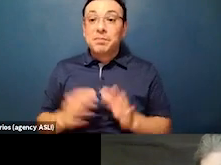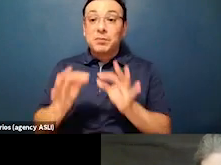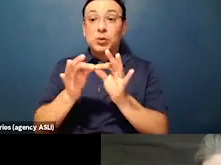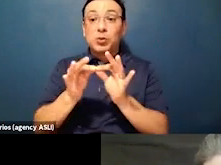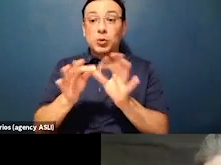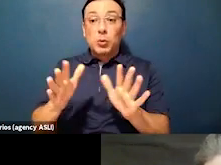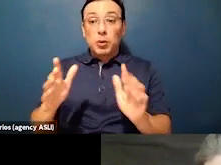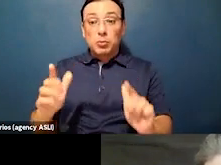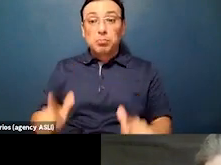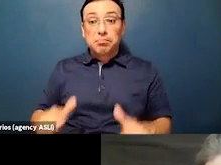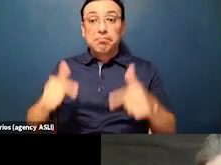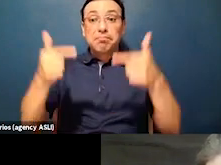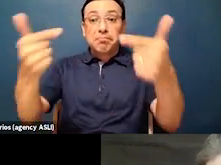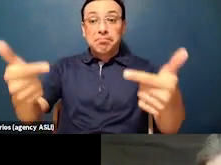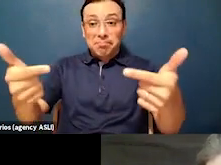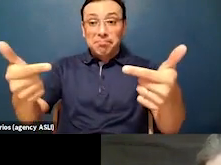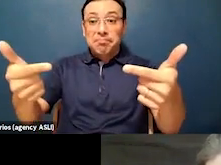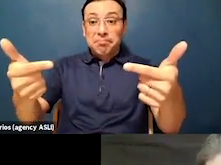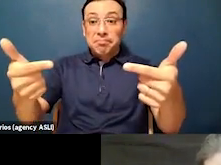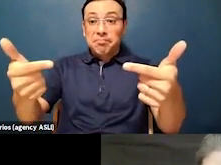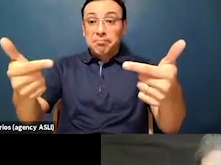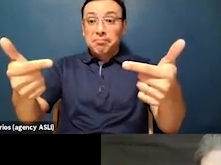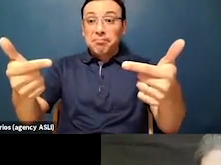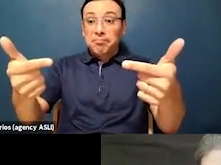So COVID brought us a bit of a silver lining.